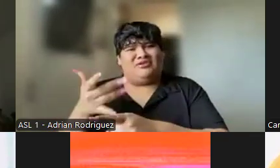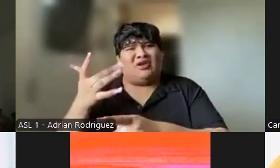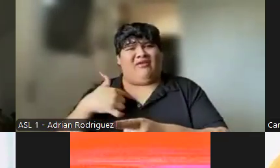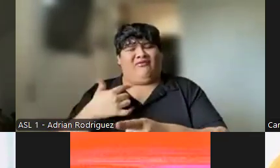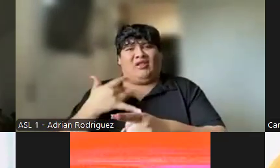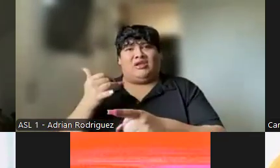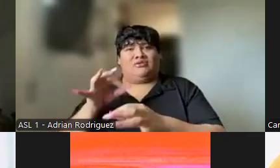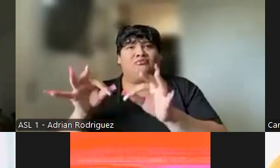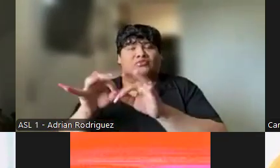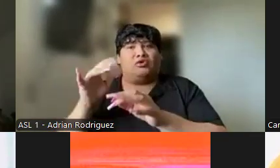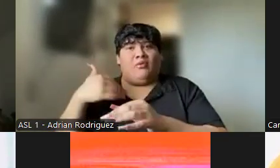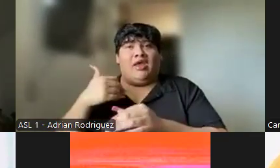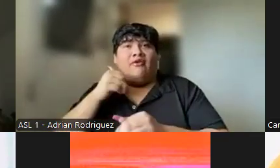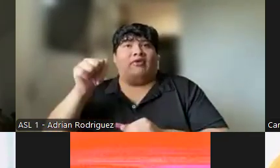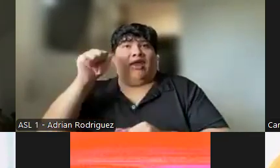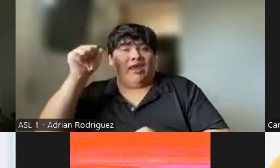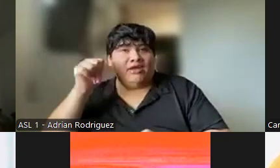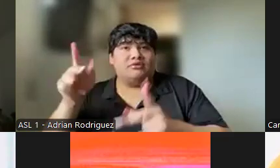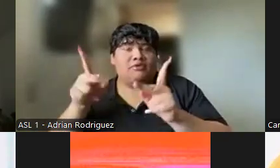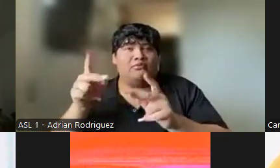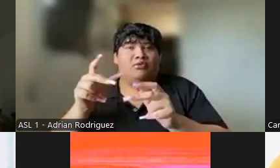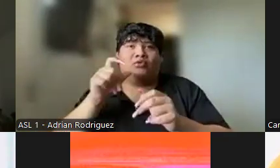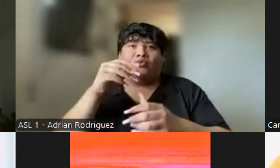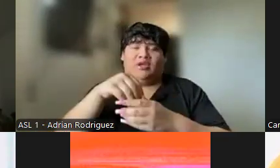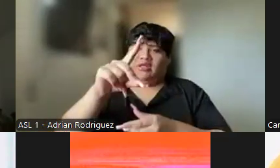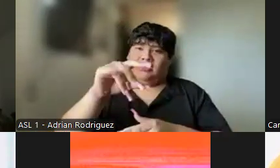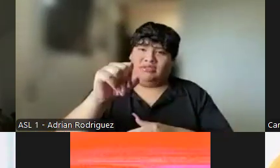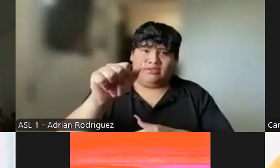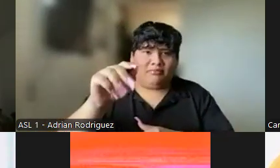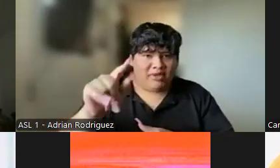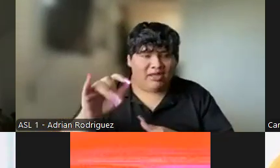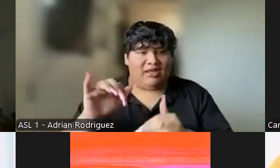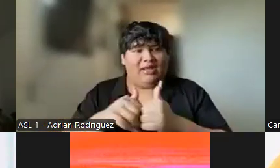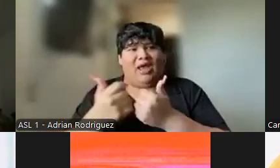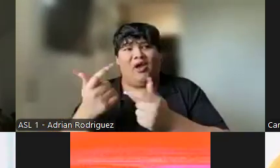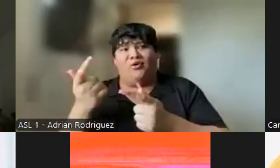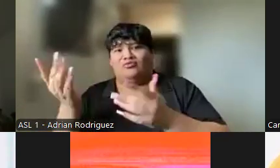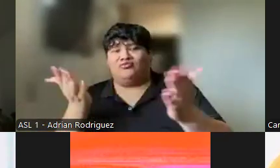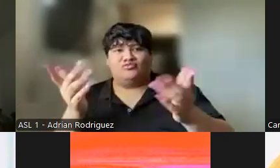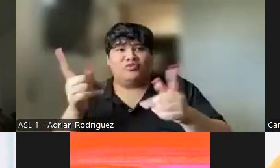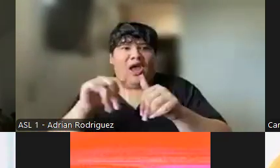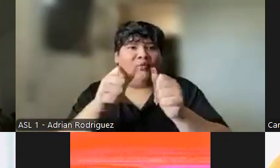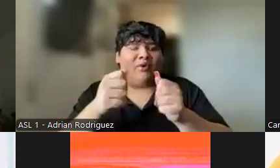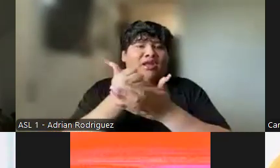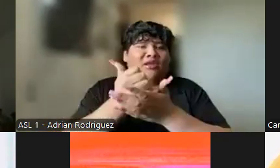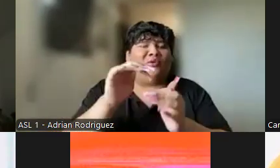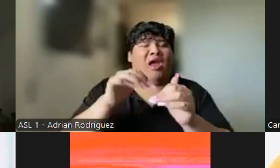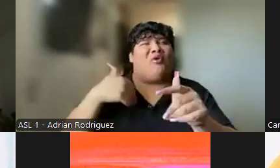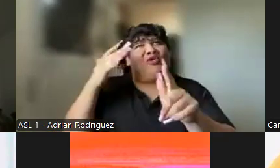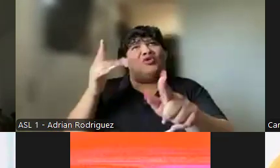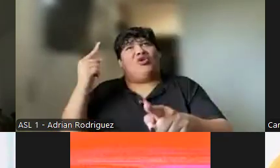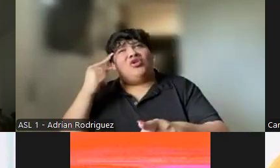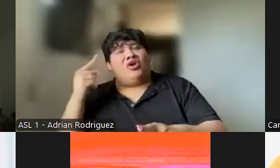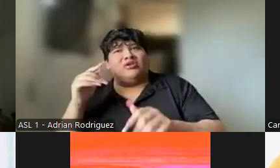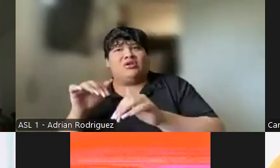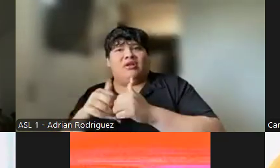have integration of age-friendly, disability competent strategies. And I want to just get your thoughts and hear what you're thinking about